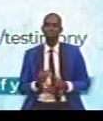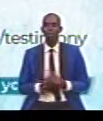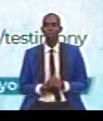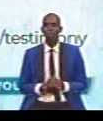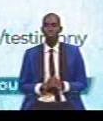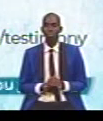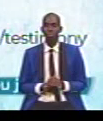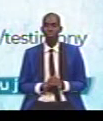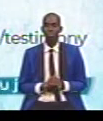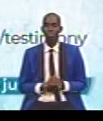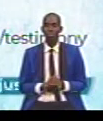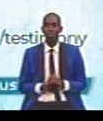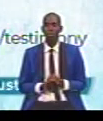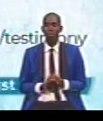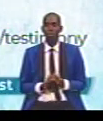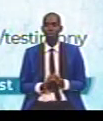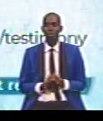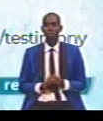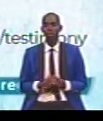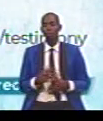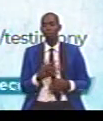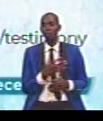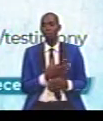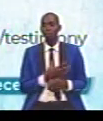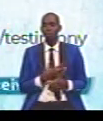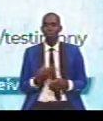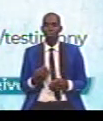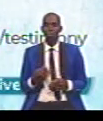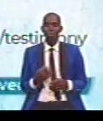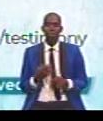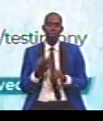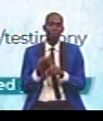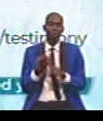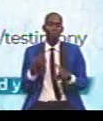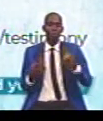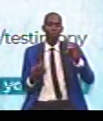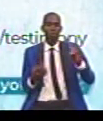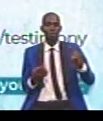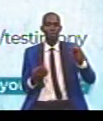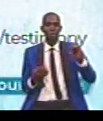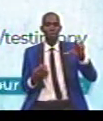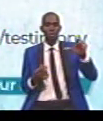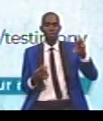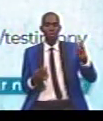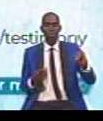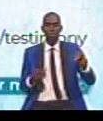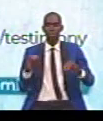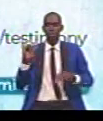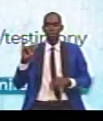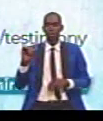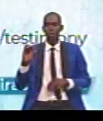Another one from Peace, from our DCLM YouTube channel. And it says,